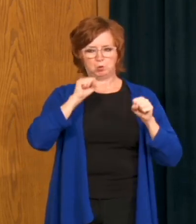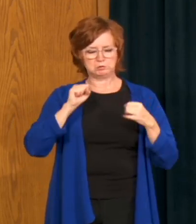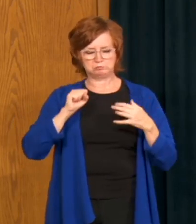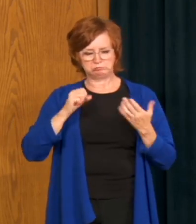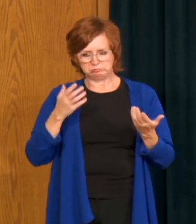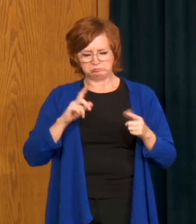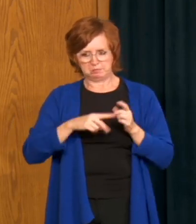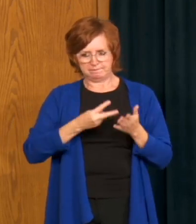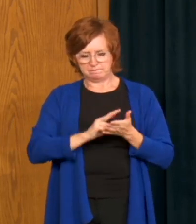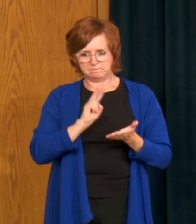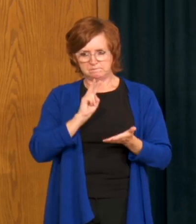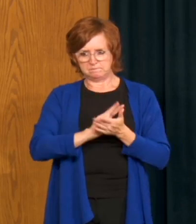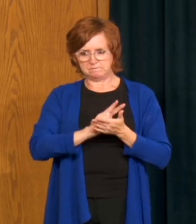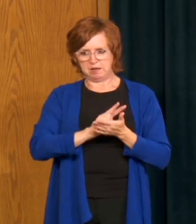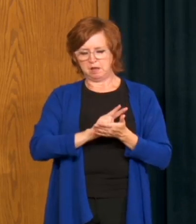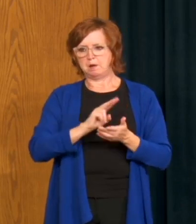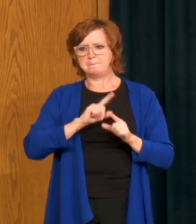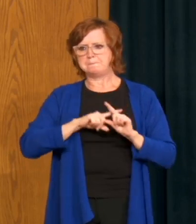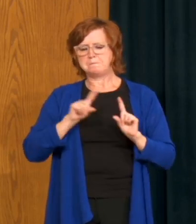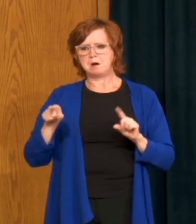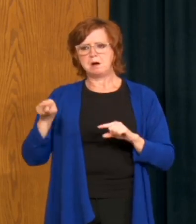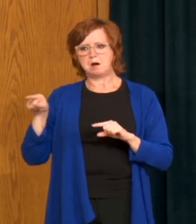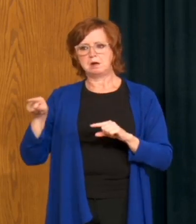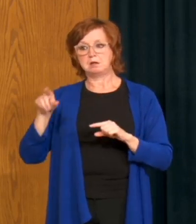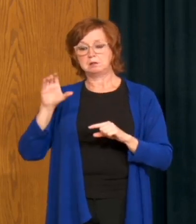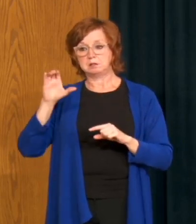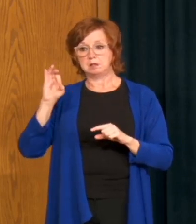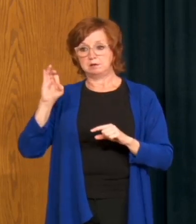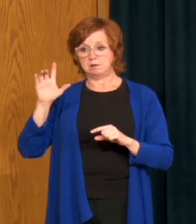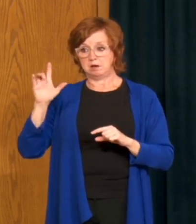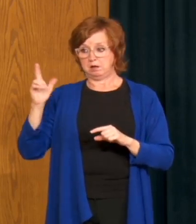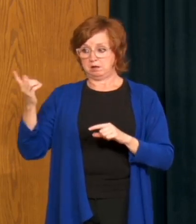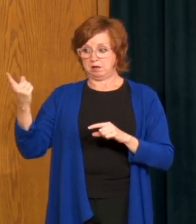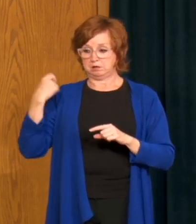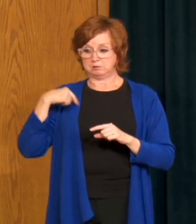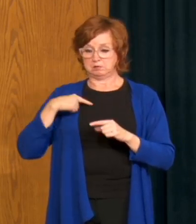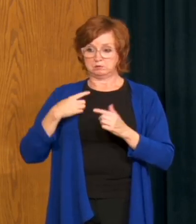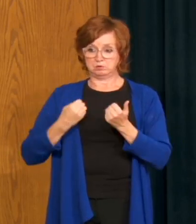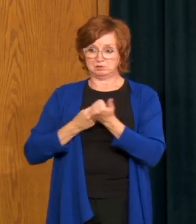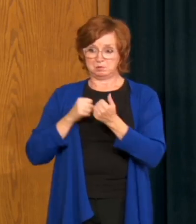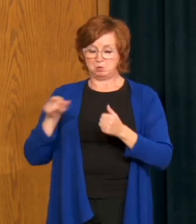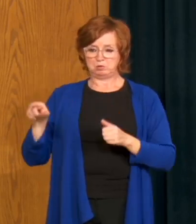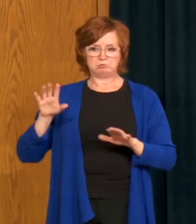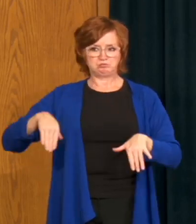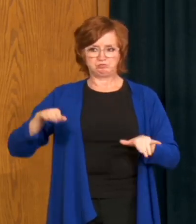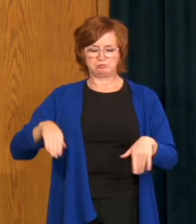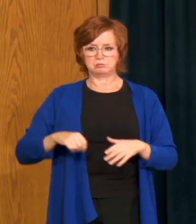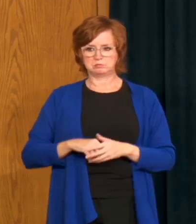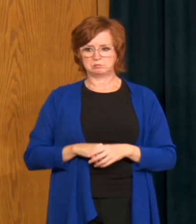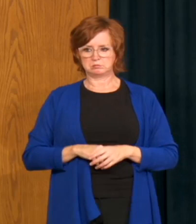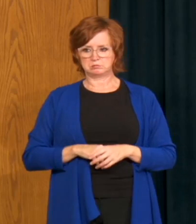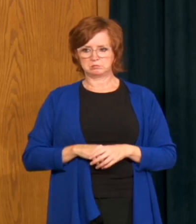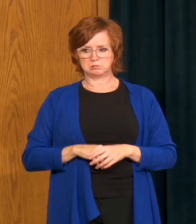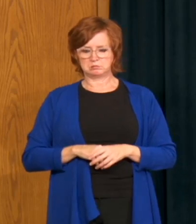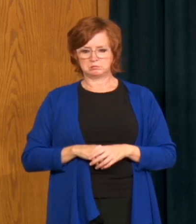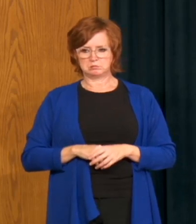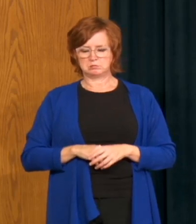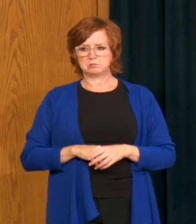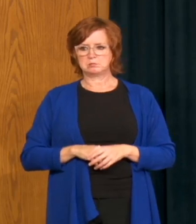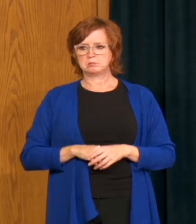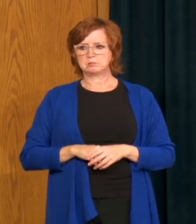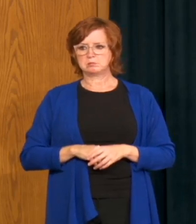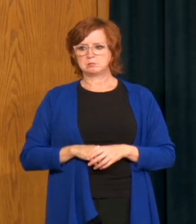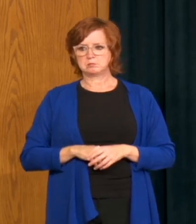team and the league, but we also felt that there was a substantial opportunity here to have an